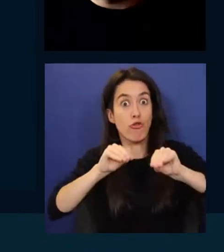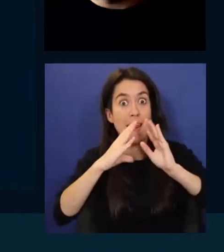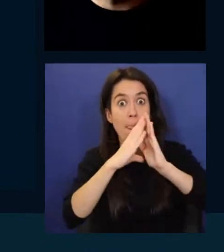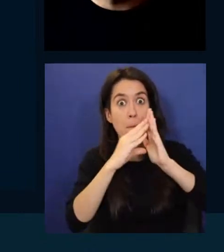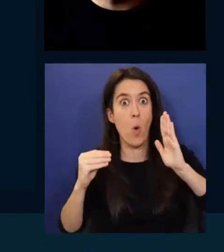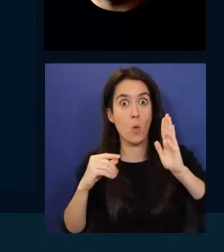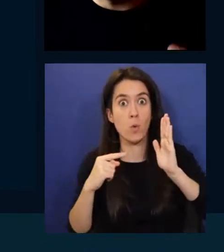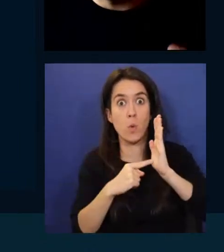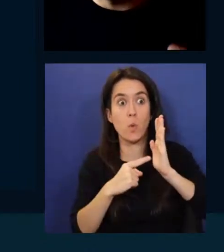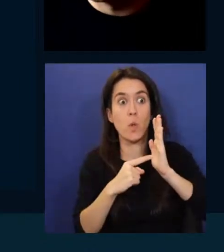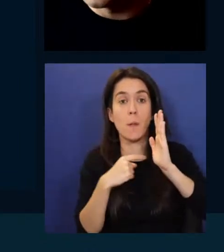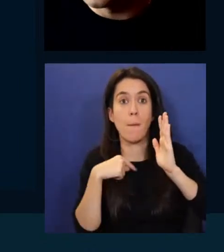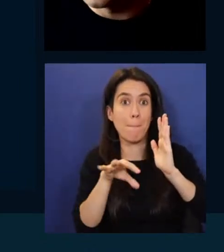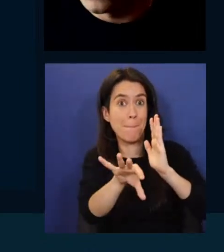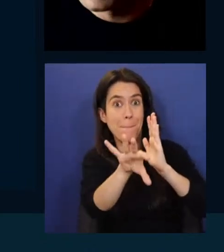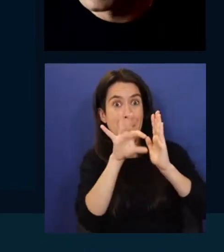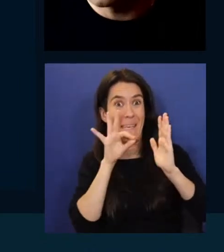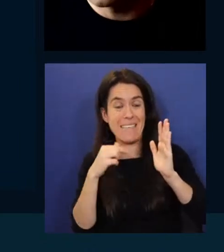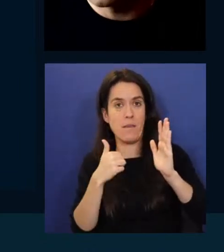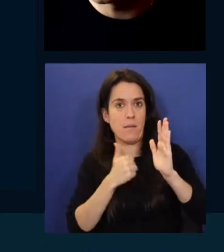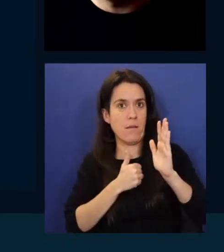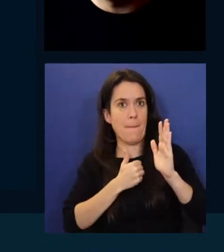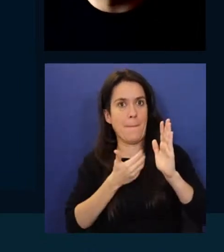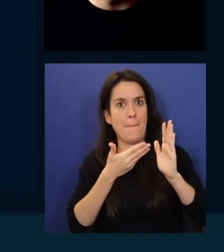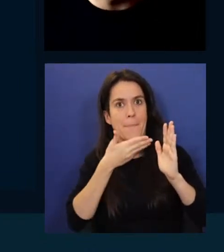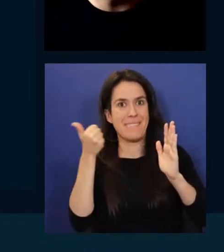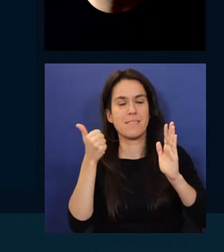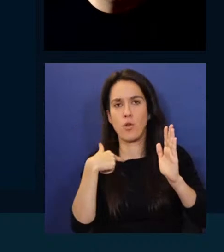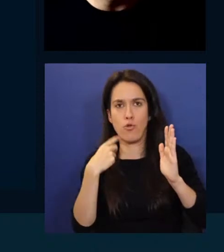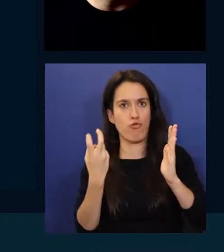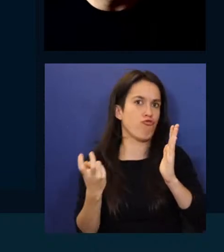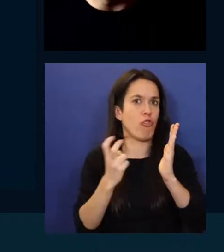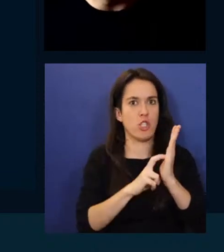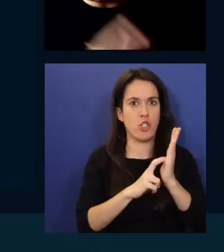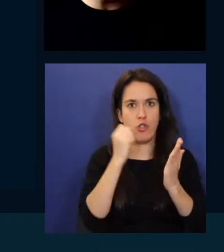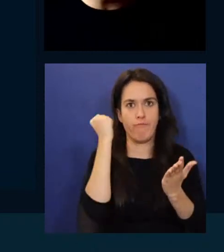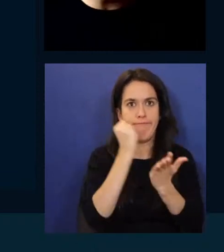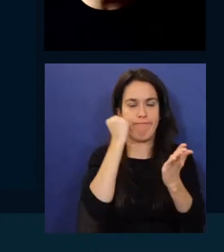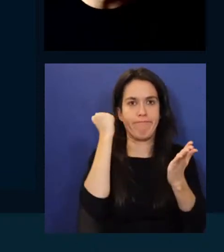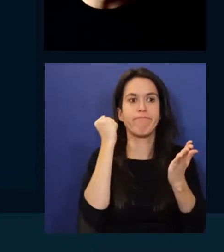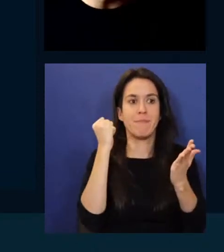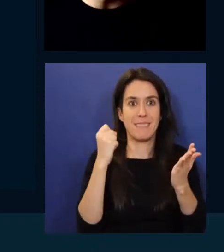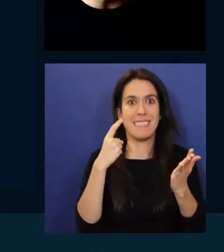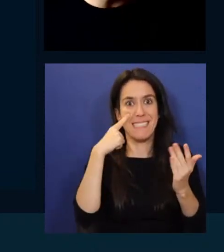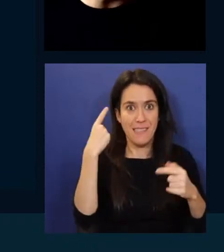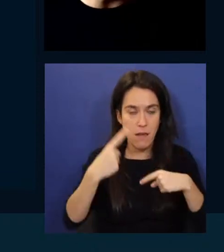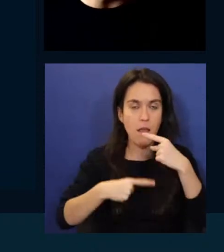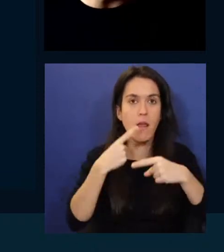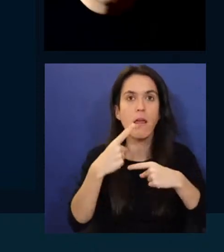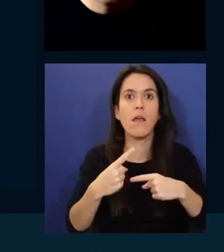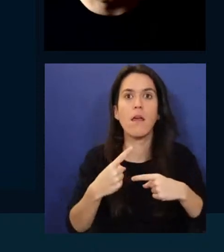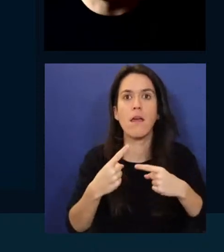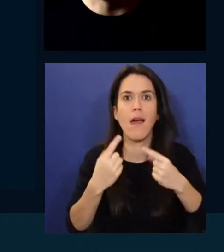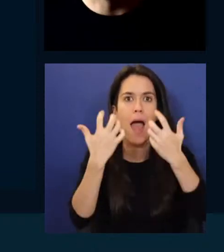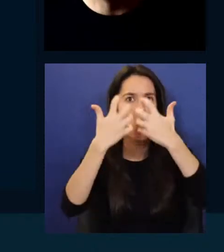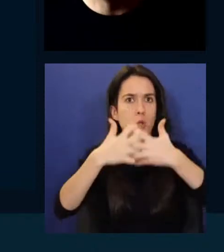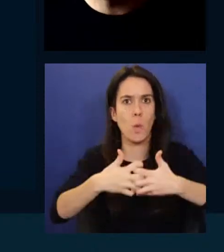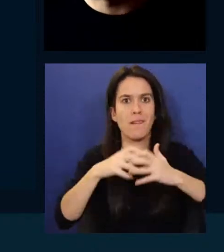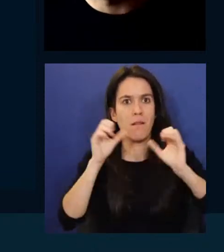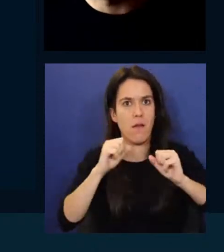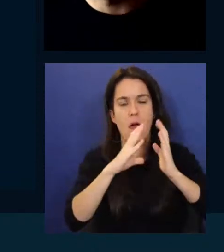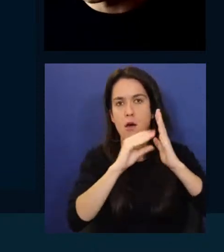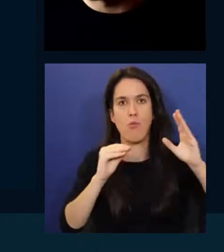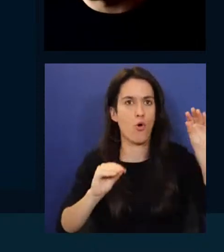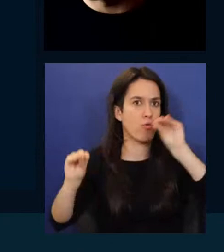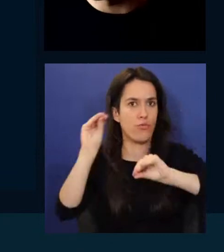and you pick the one that works best for your scenario, you just register it. Then automatically within SQL and Spark queries, you can use those models for scoring